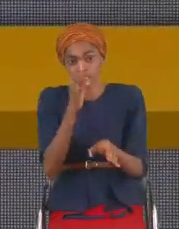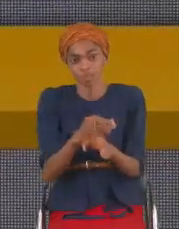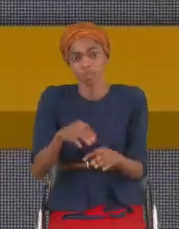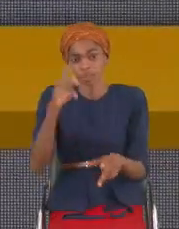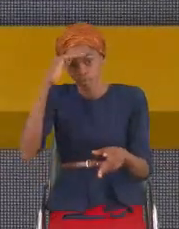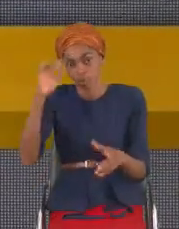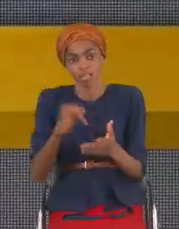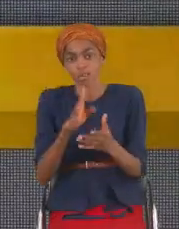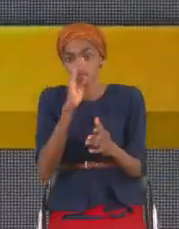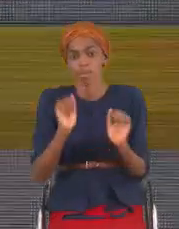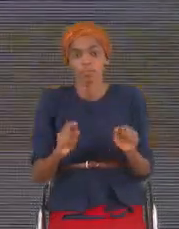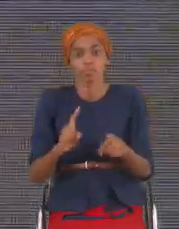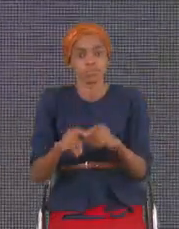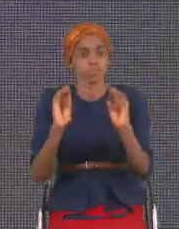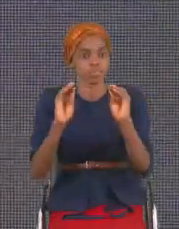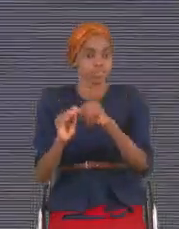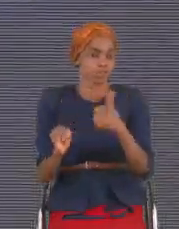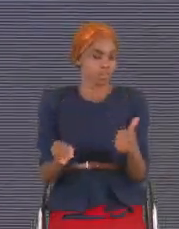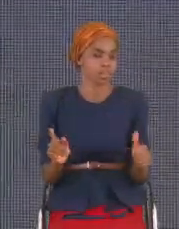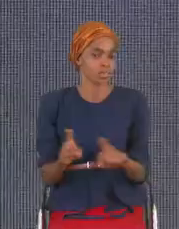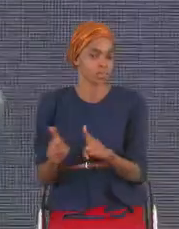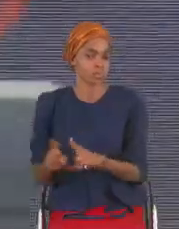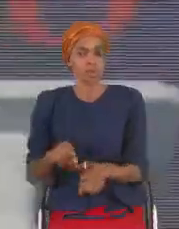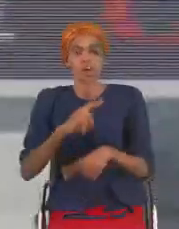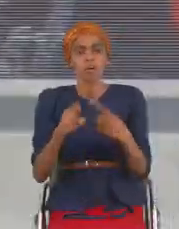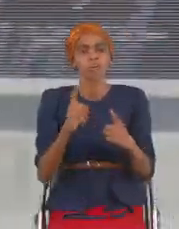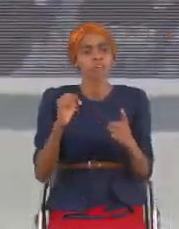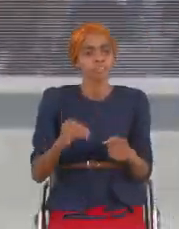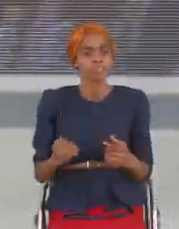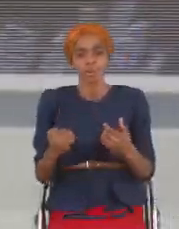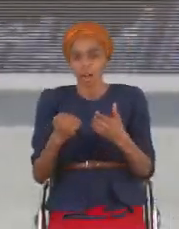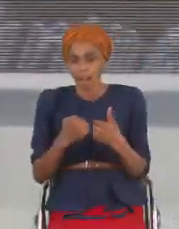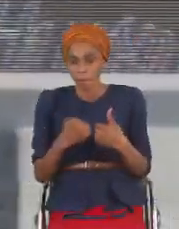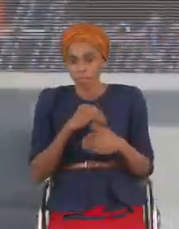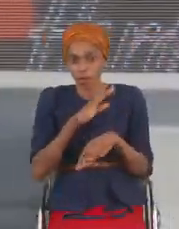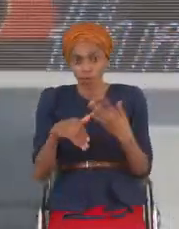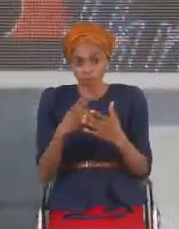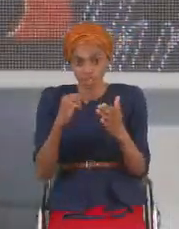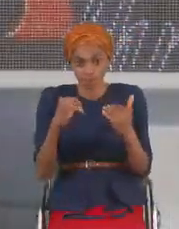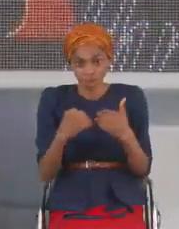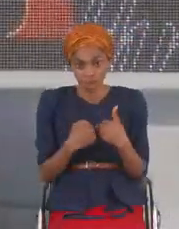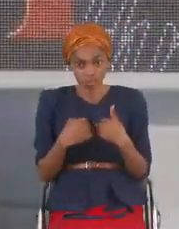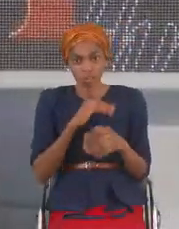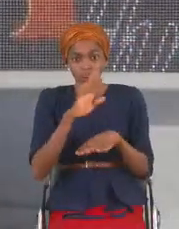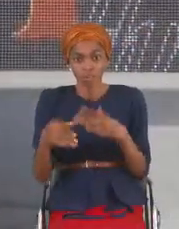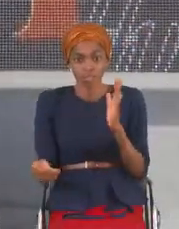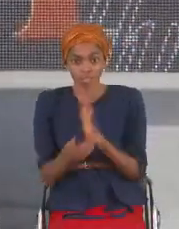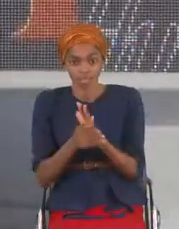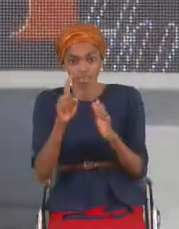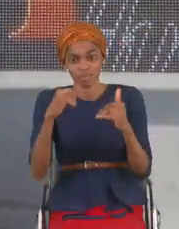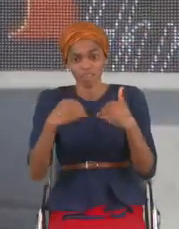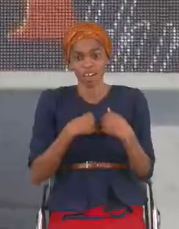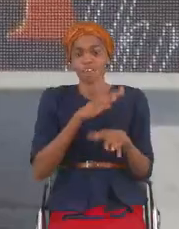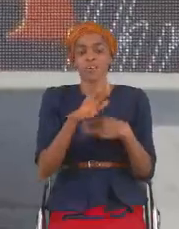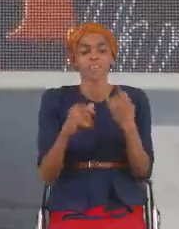teach others also. When you pass everything you have, all the skill you have, all the